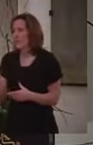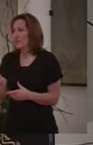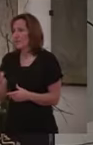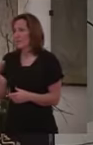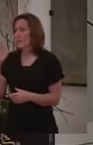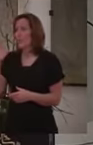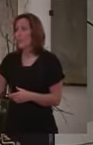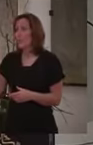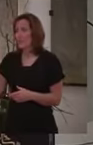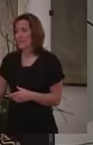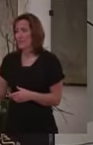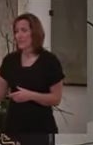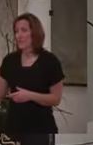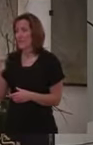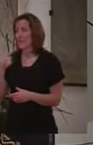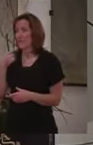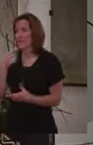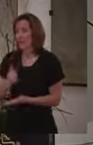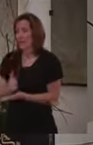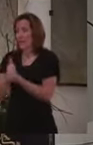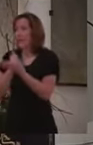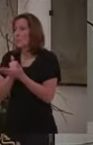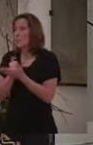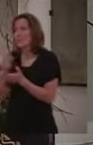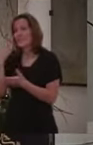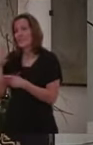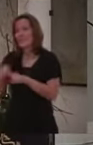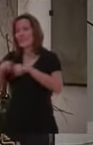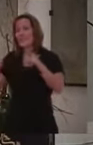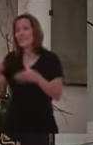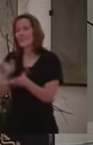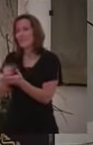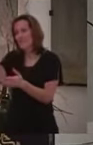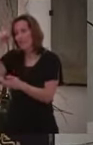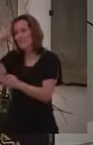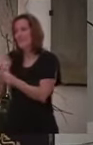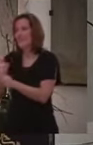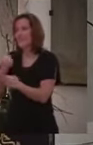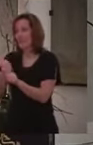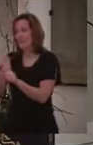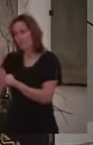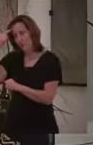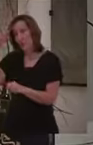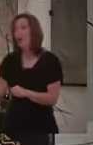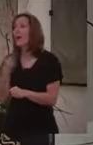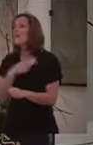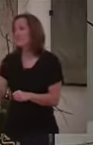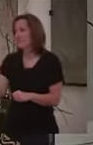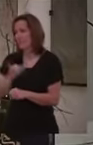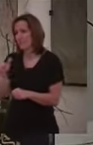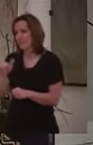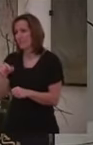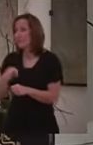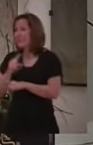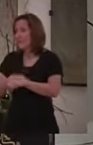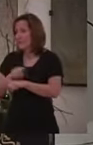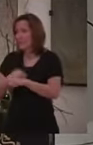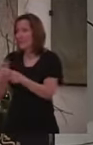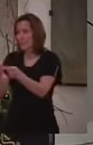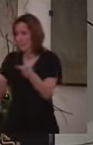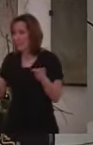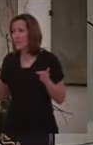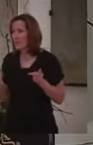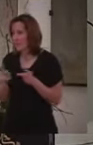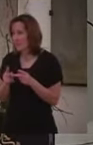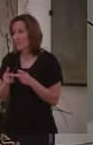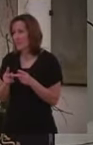these witnesses clue us in to the difference that faith can make for us in this time and